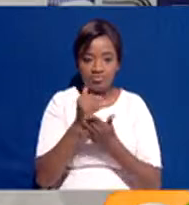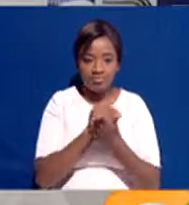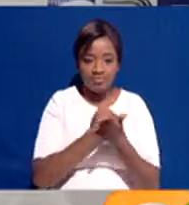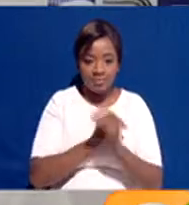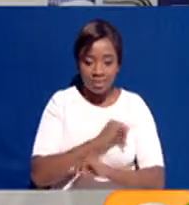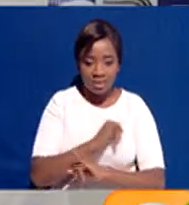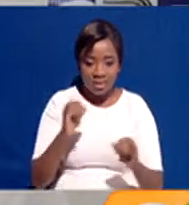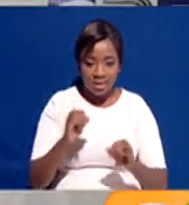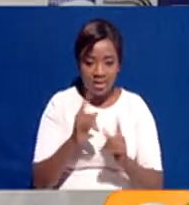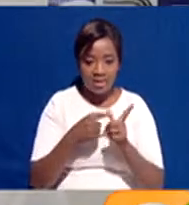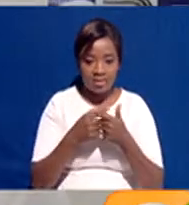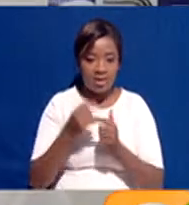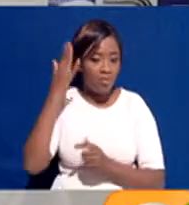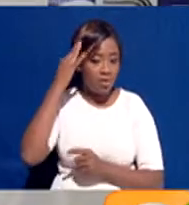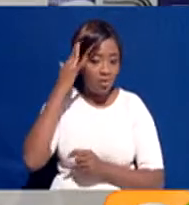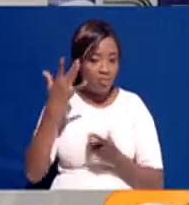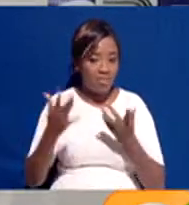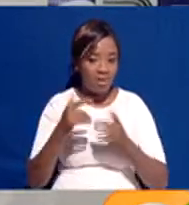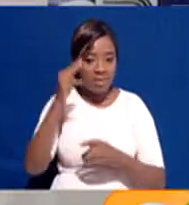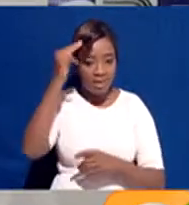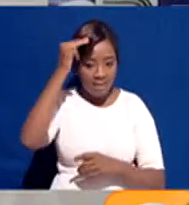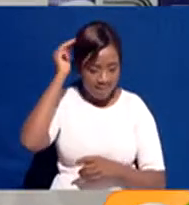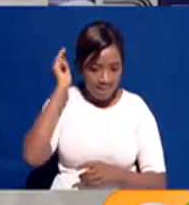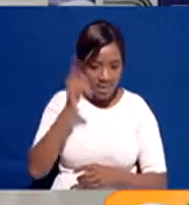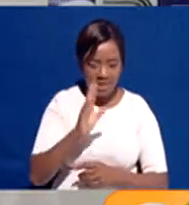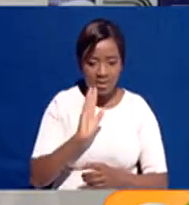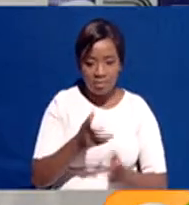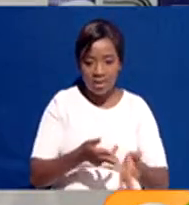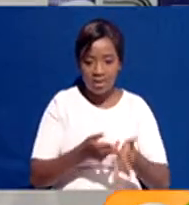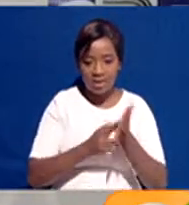know, maybe like in Mandera, they may not require